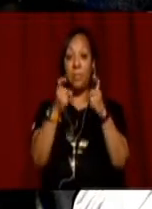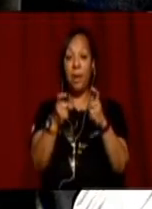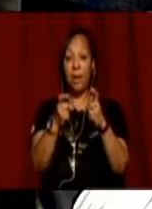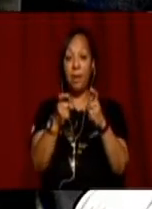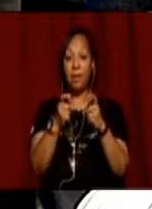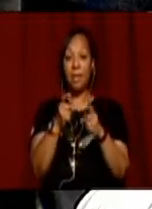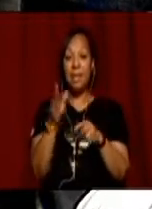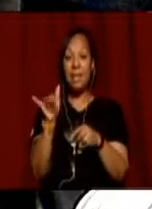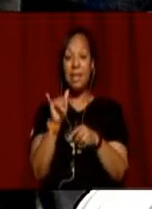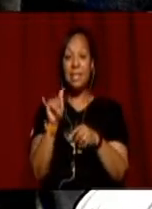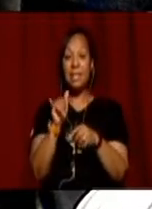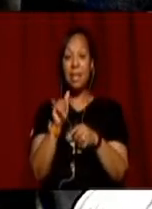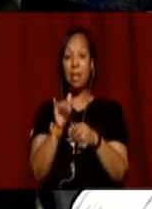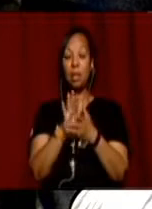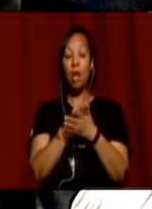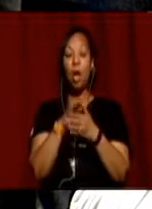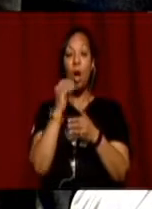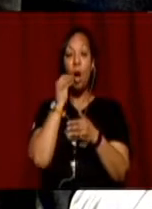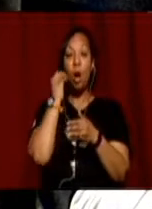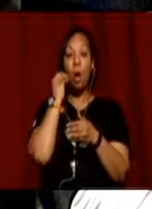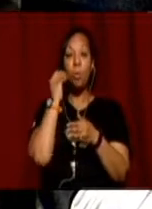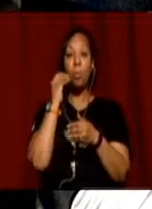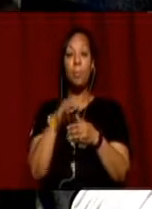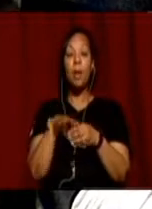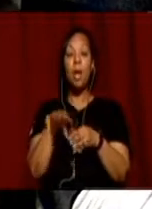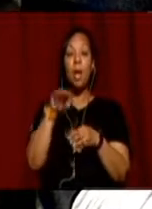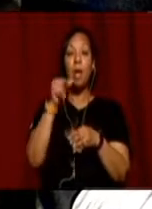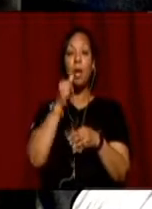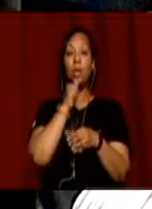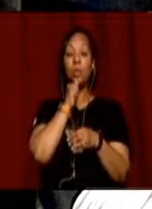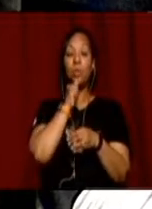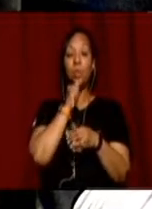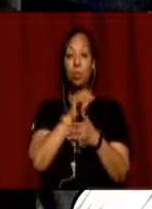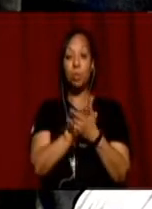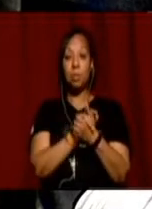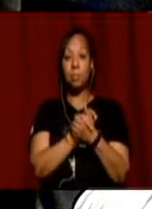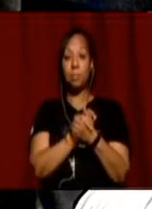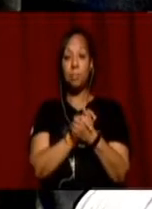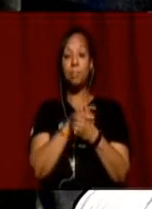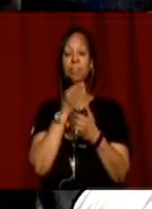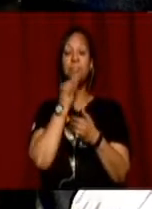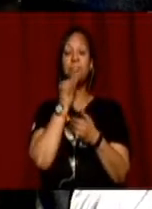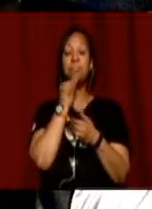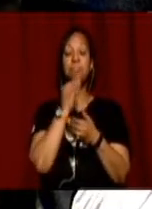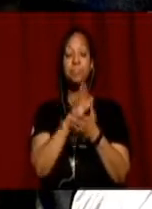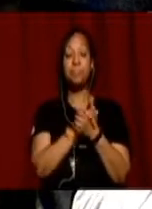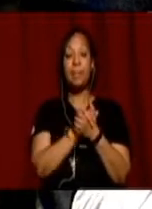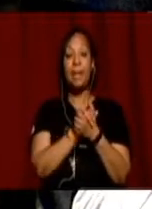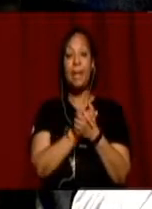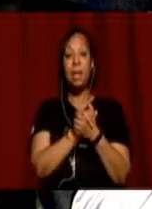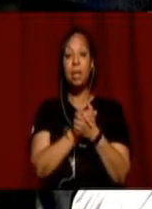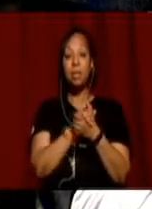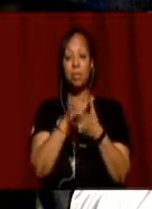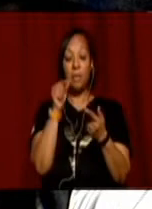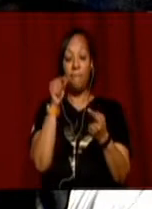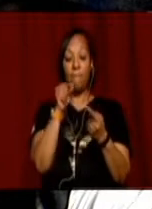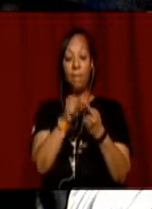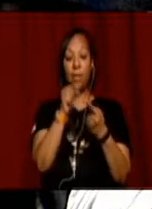just like a home glucose test that a lot of people use to check their insulin level. So it's a finger